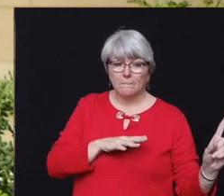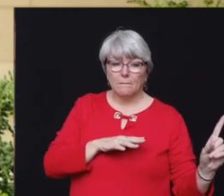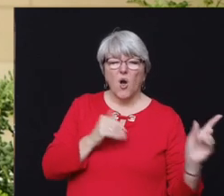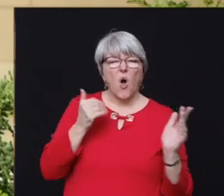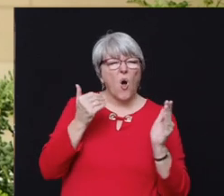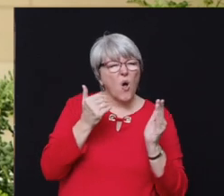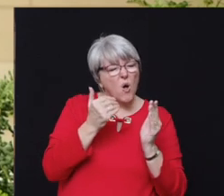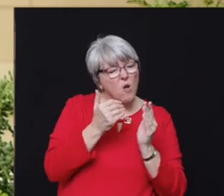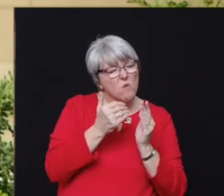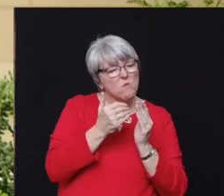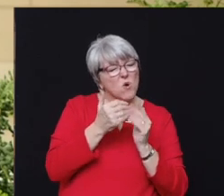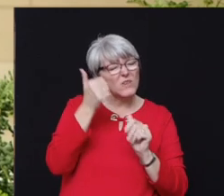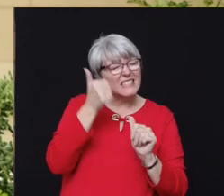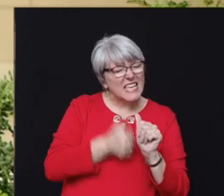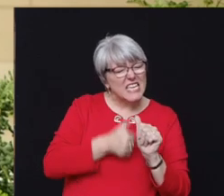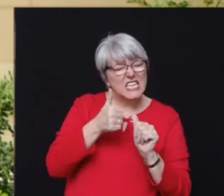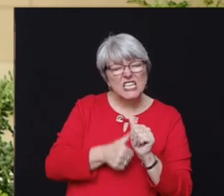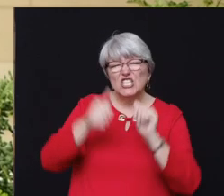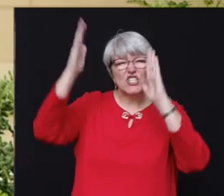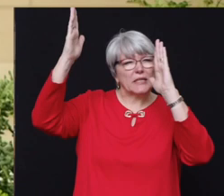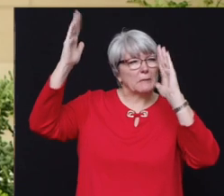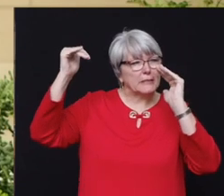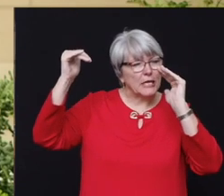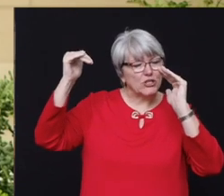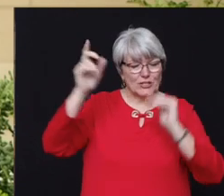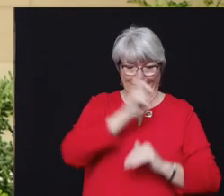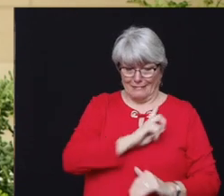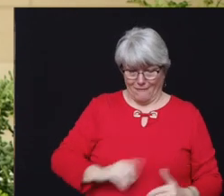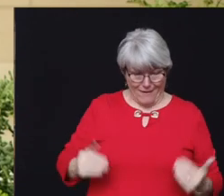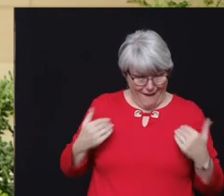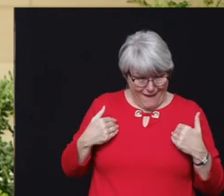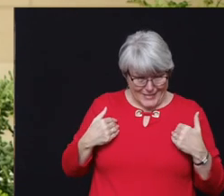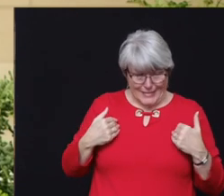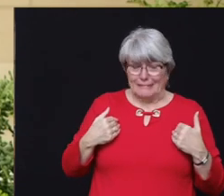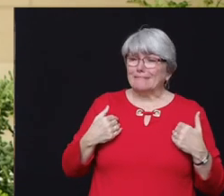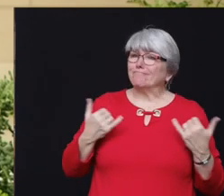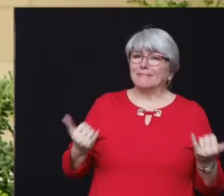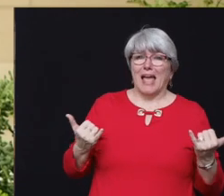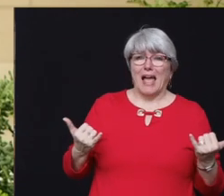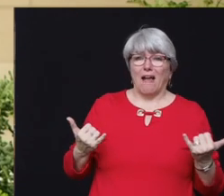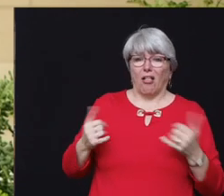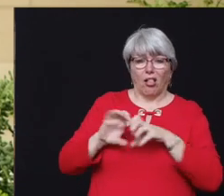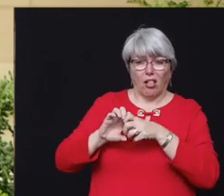Almost every expectation David has at this point is